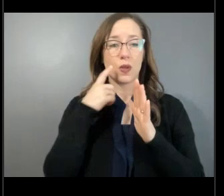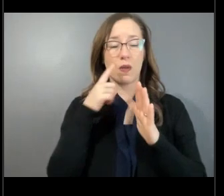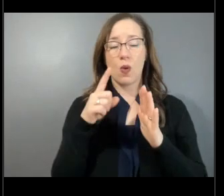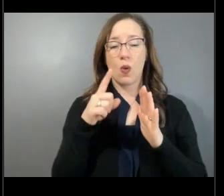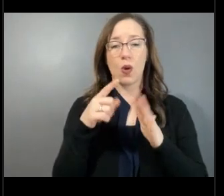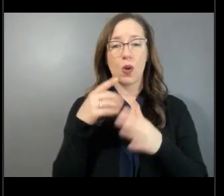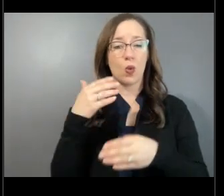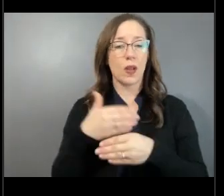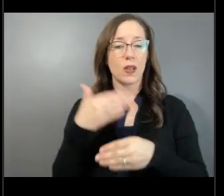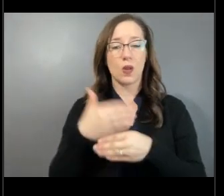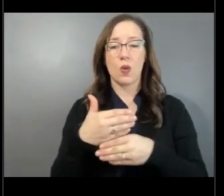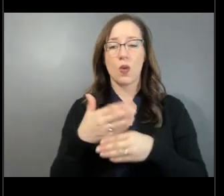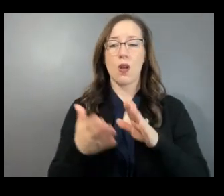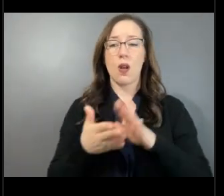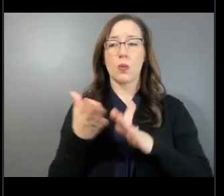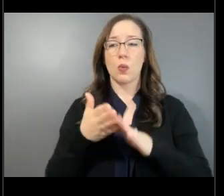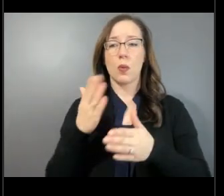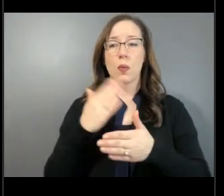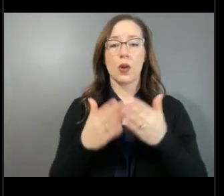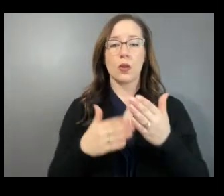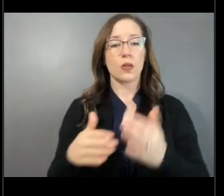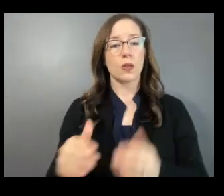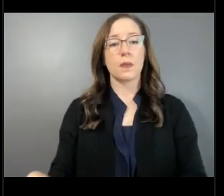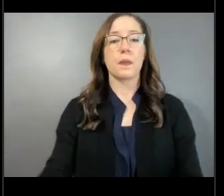window operable parts.